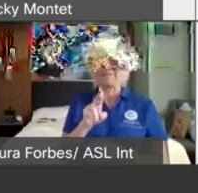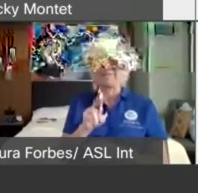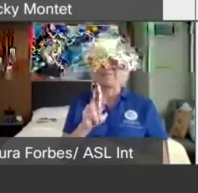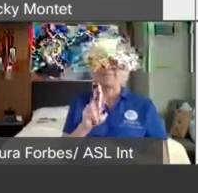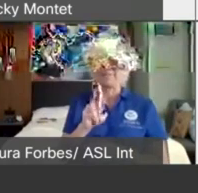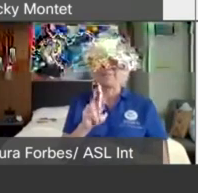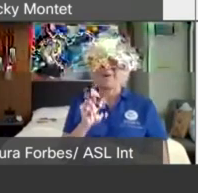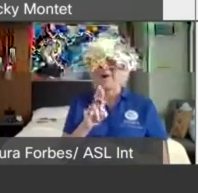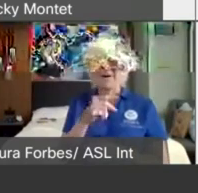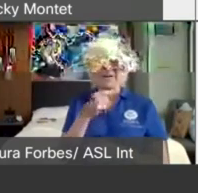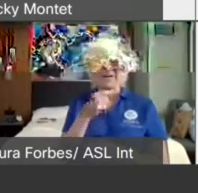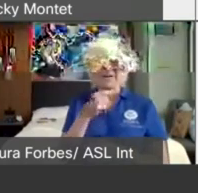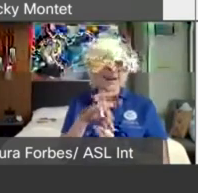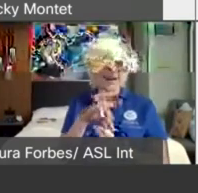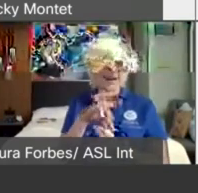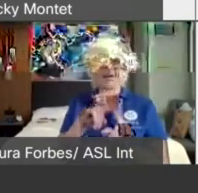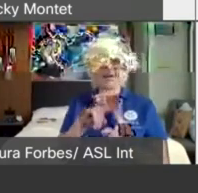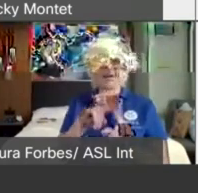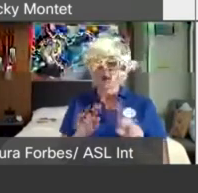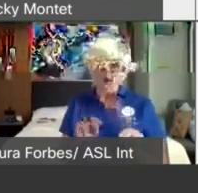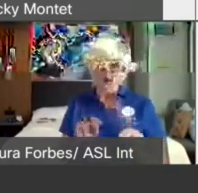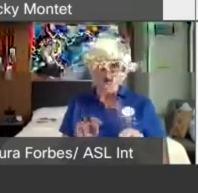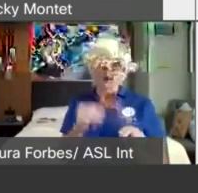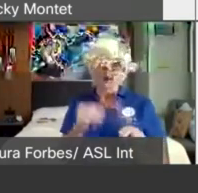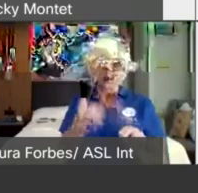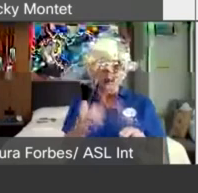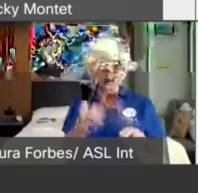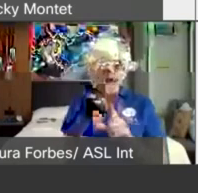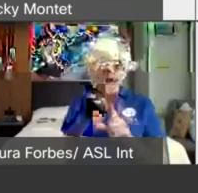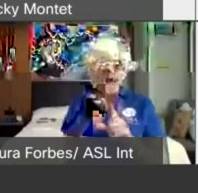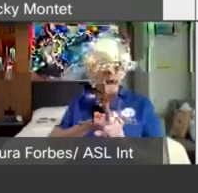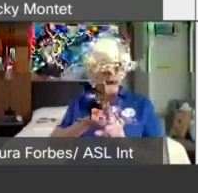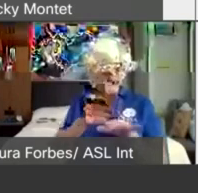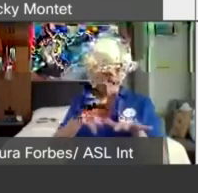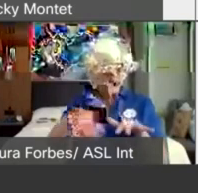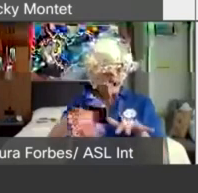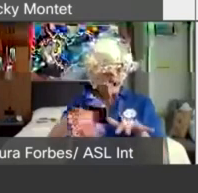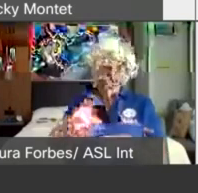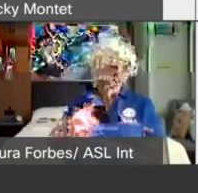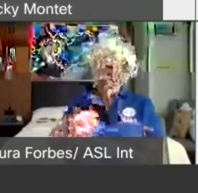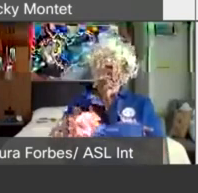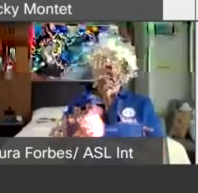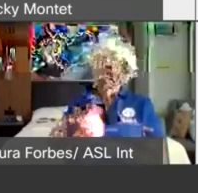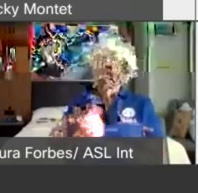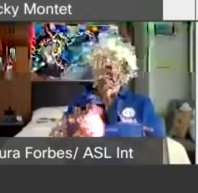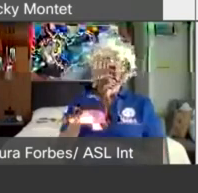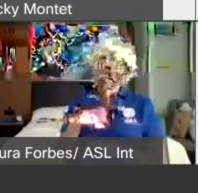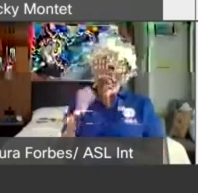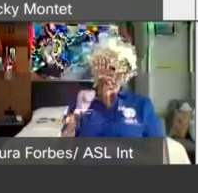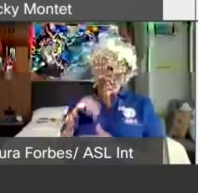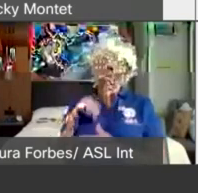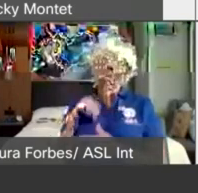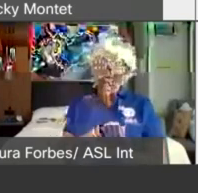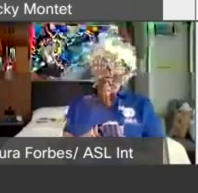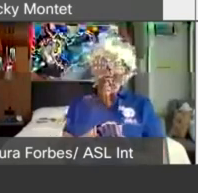because no, that if it's a rental property, unfortunately, it would not be covered by FEMA. Okay. Thank you,